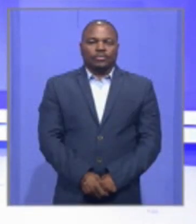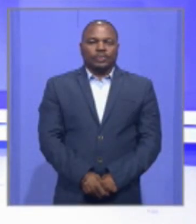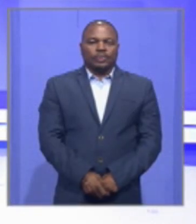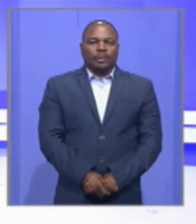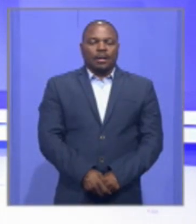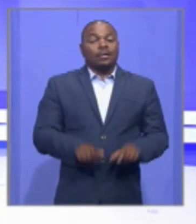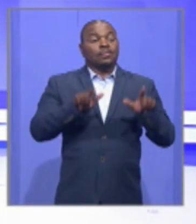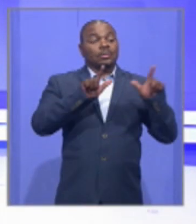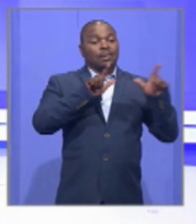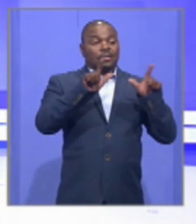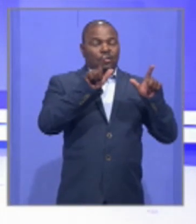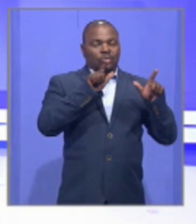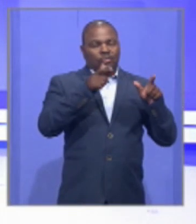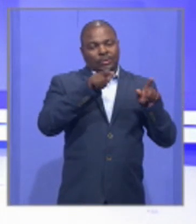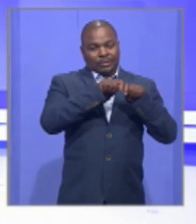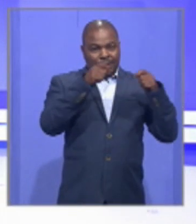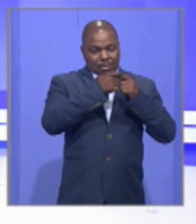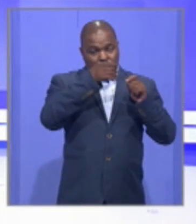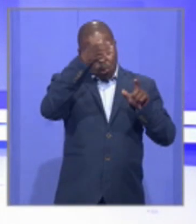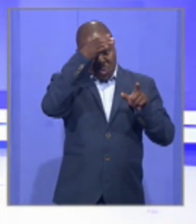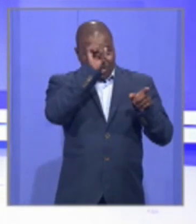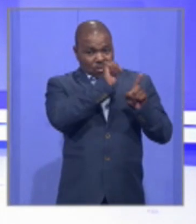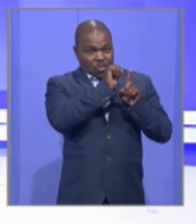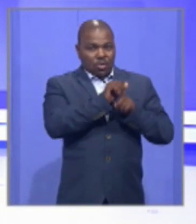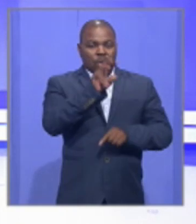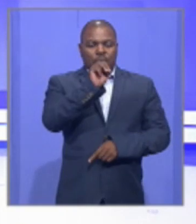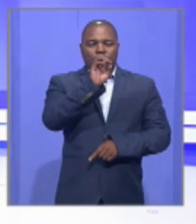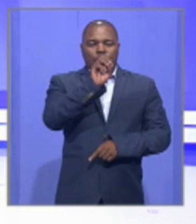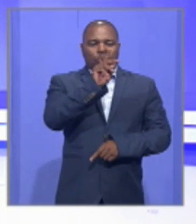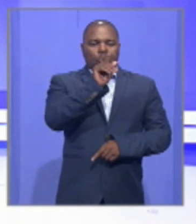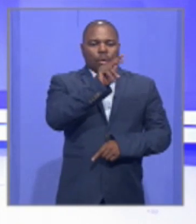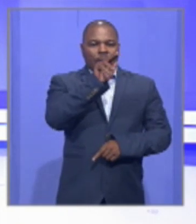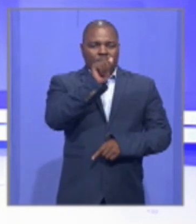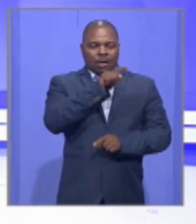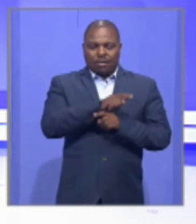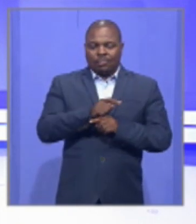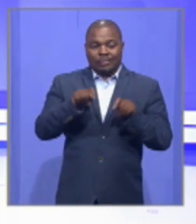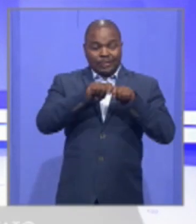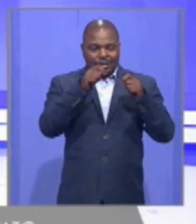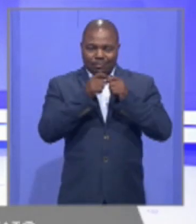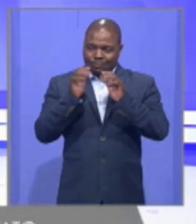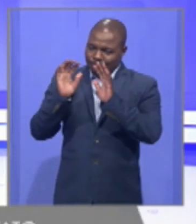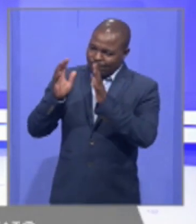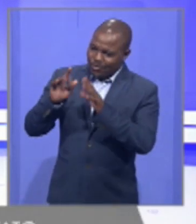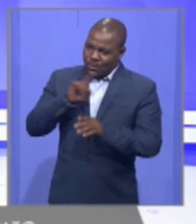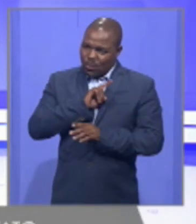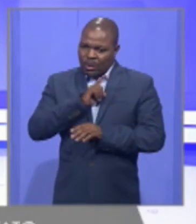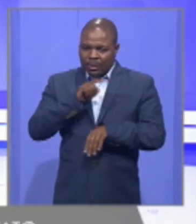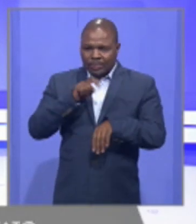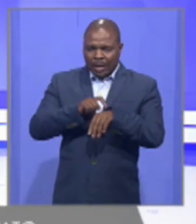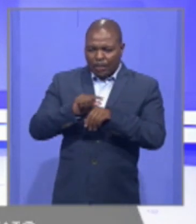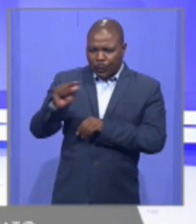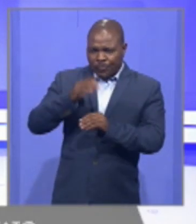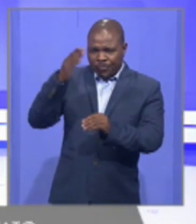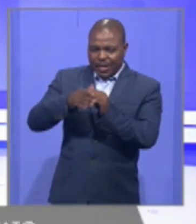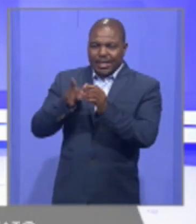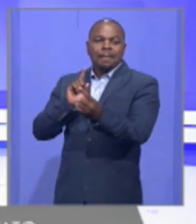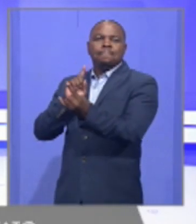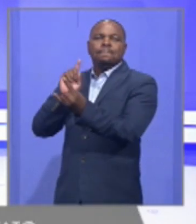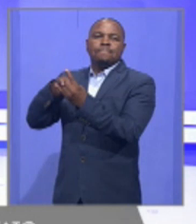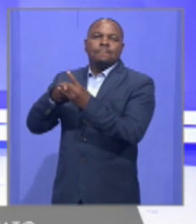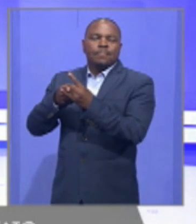Mokatisi wa Mamelodi Sundowns Rulani Mokwena o tlotlomaditse batshameki ba gagwe morago ga go nosa nno mo metsotsong ya dikgobalo ya